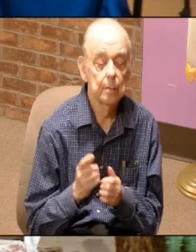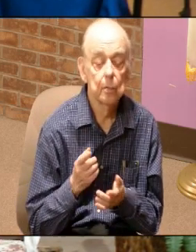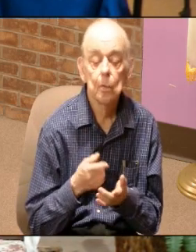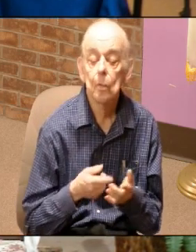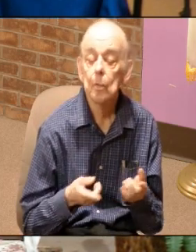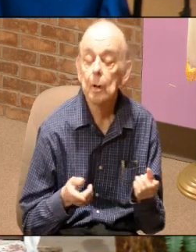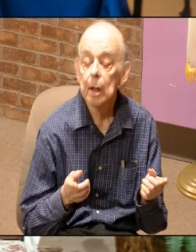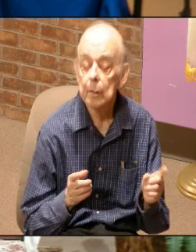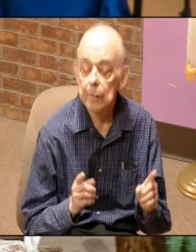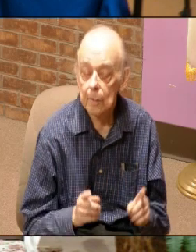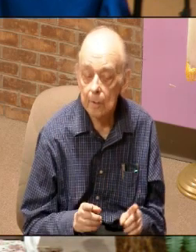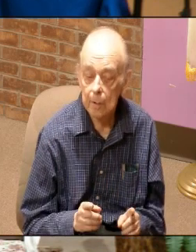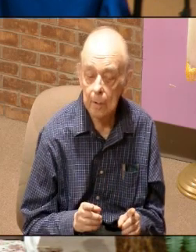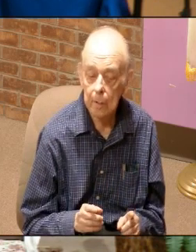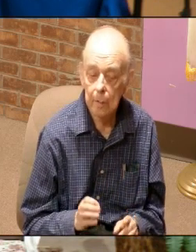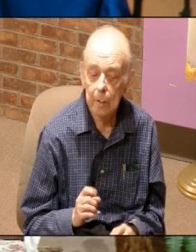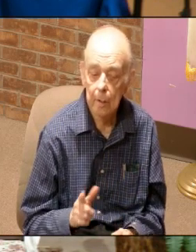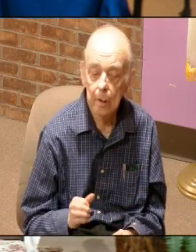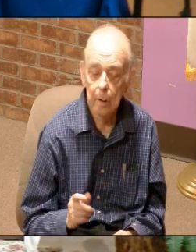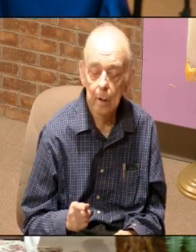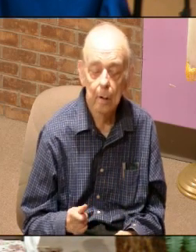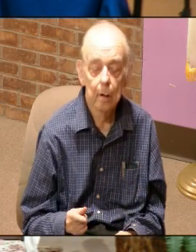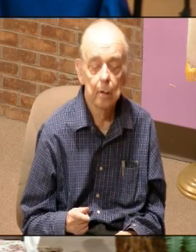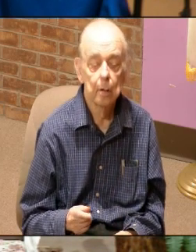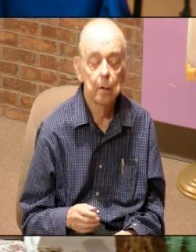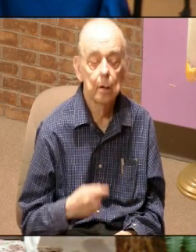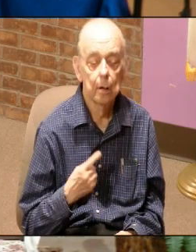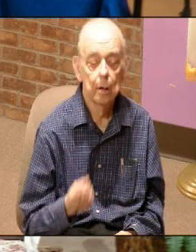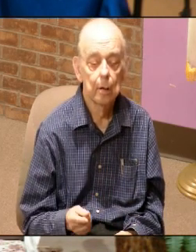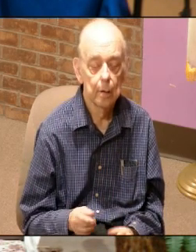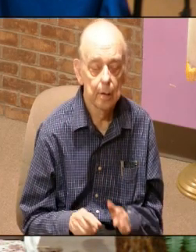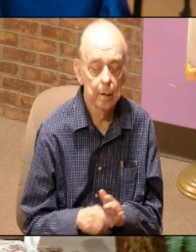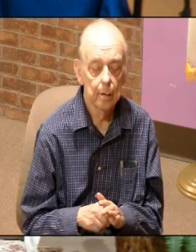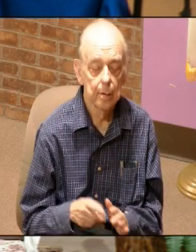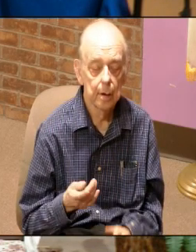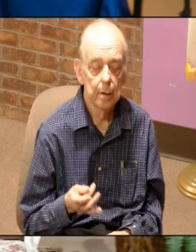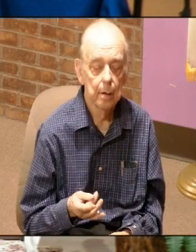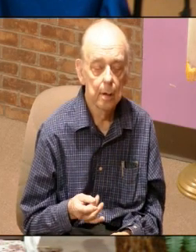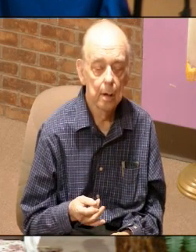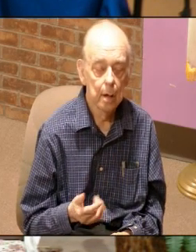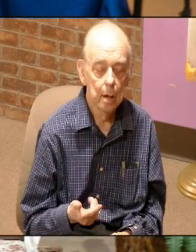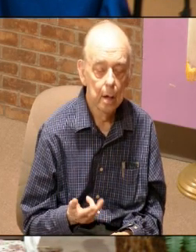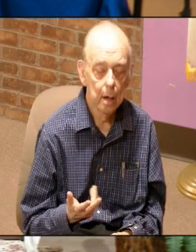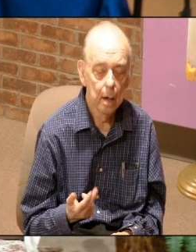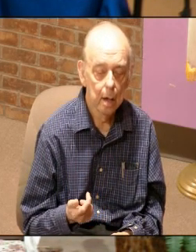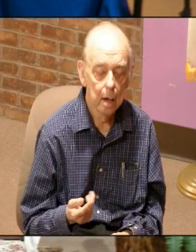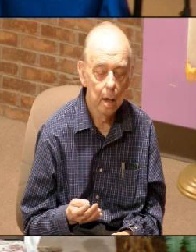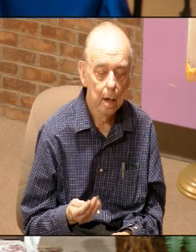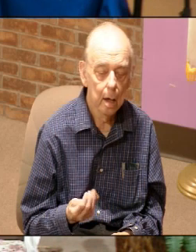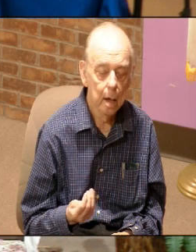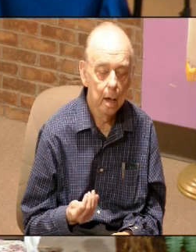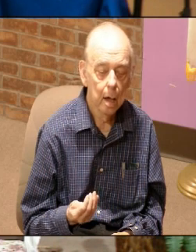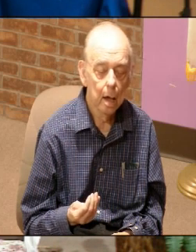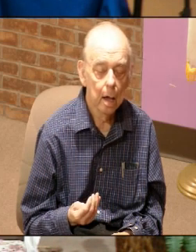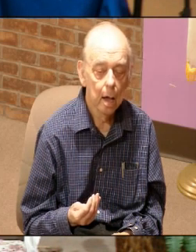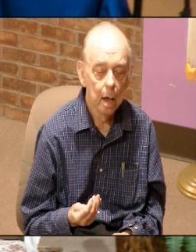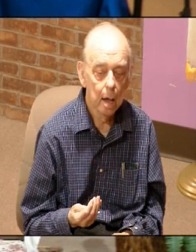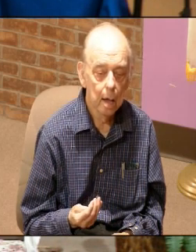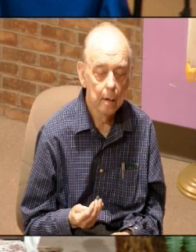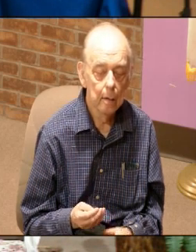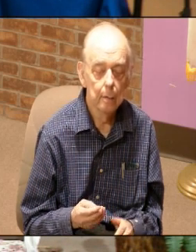happens Elijah responds in verses 13 and 14 out of first king and